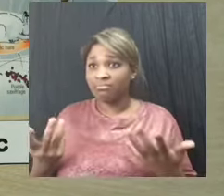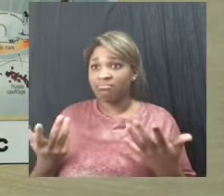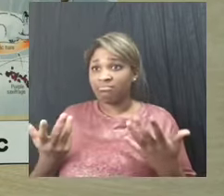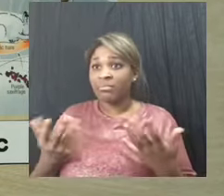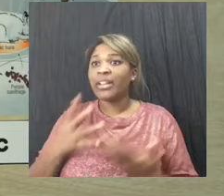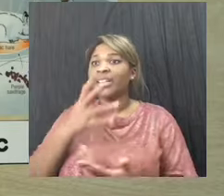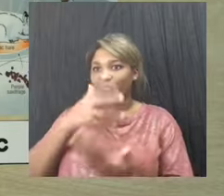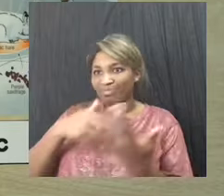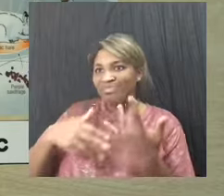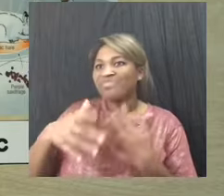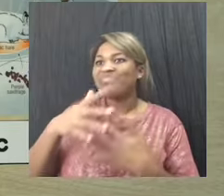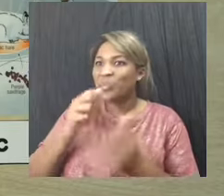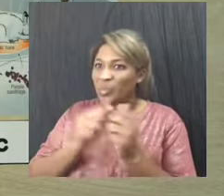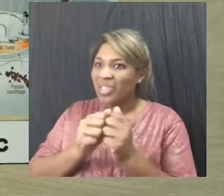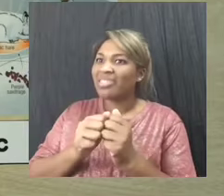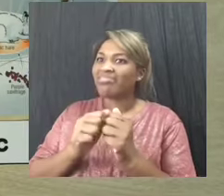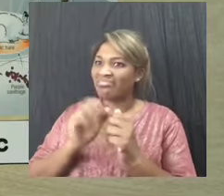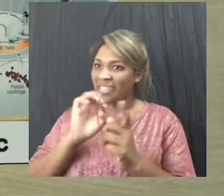environment.